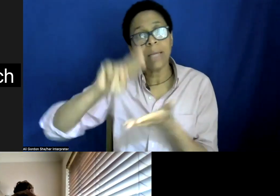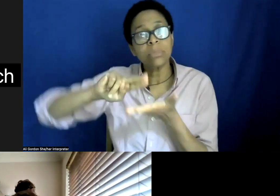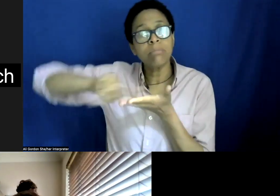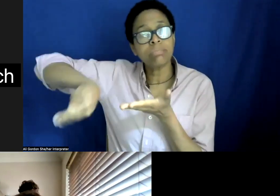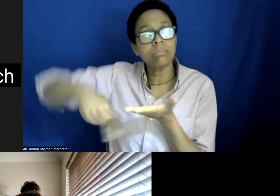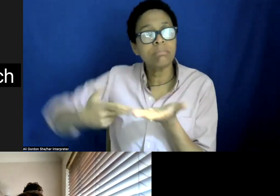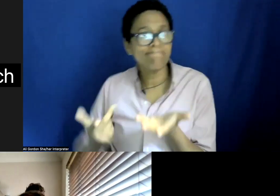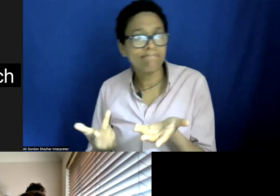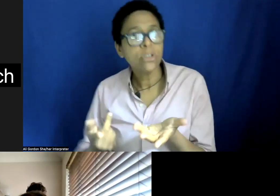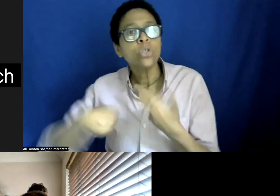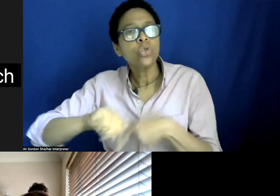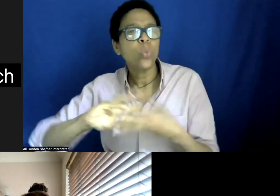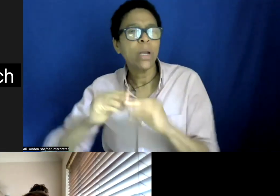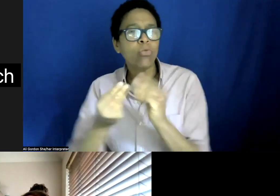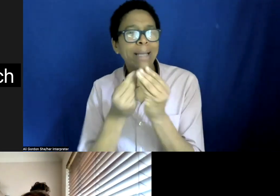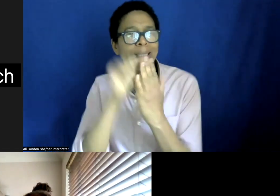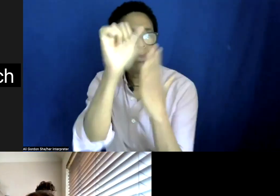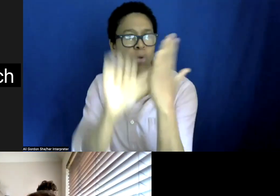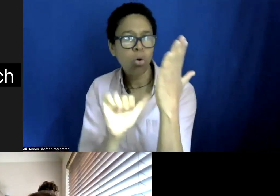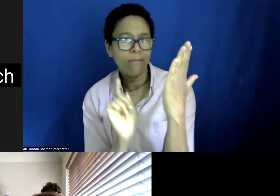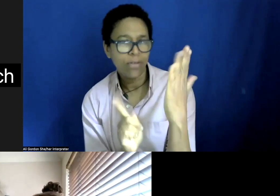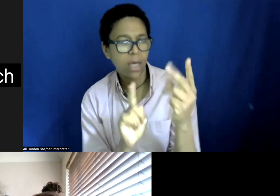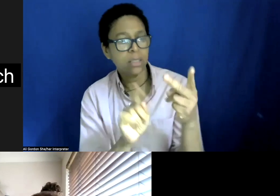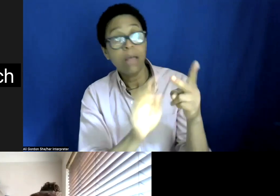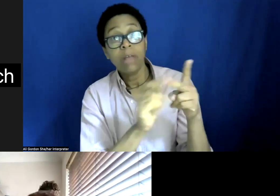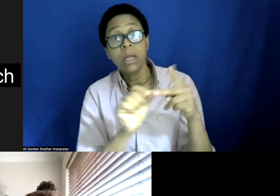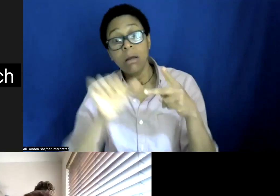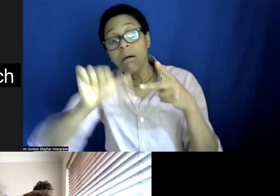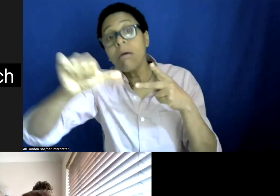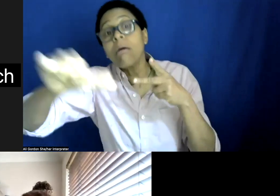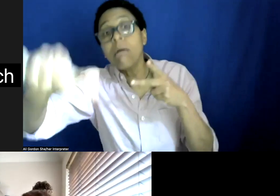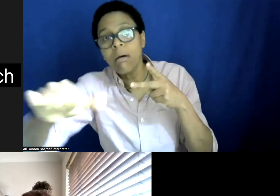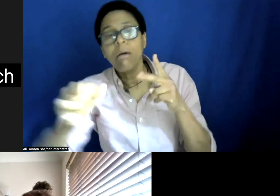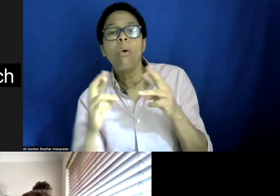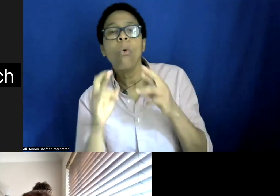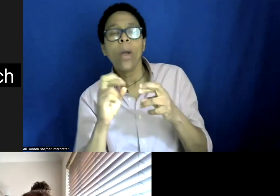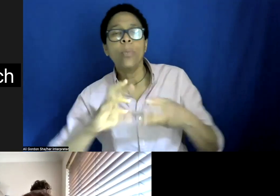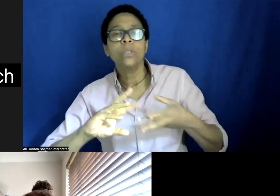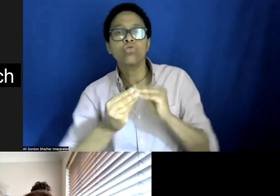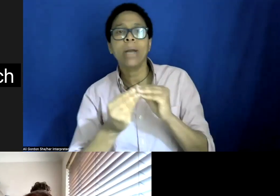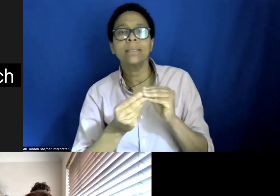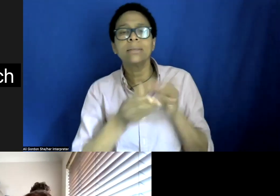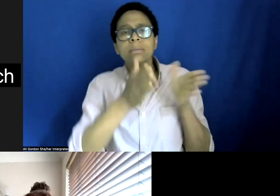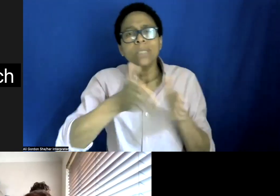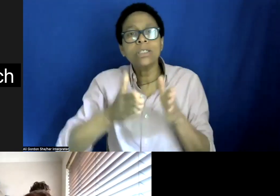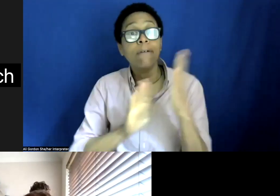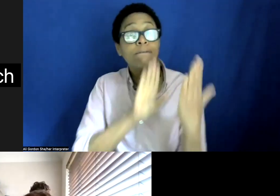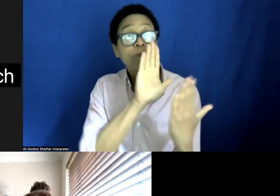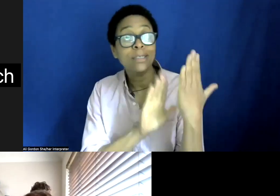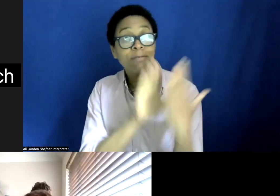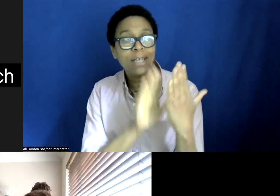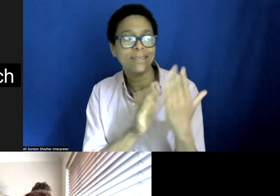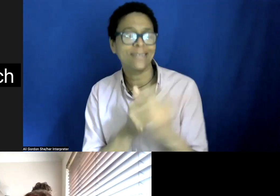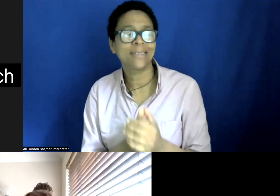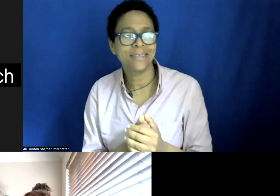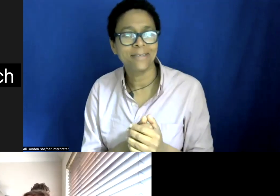at the moment. And then further down the line, we're hoping to have some sessions that we'll run in person throughout the year as